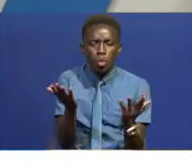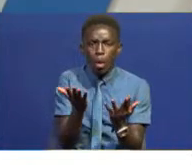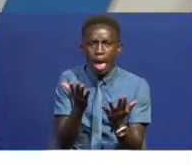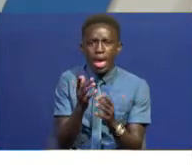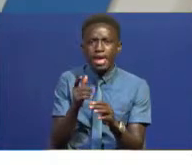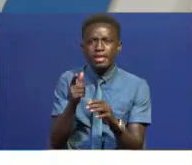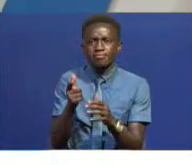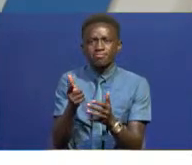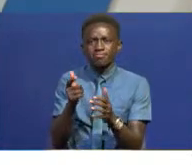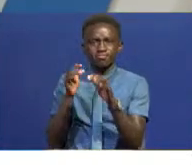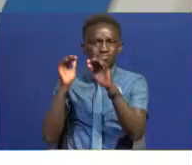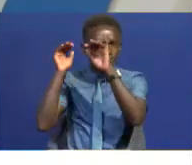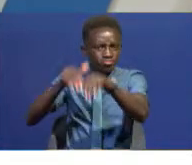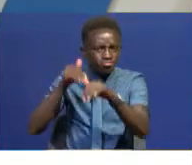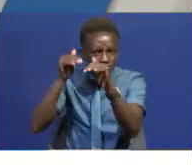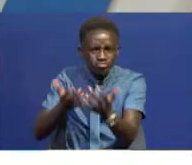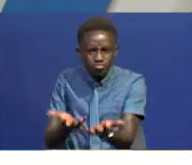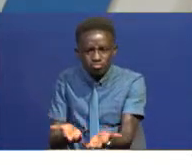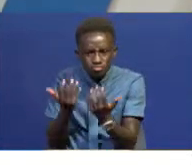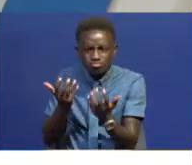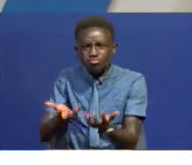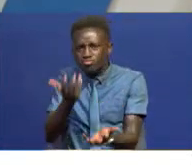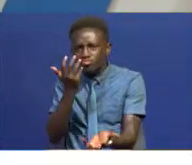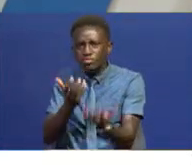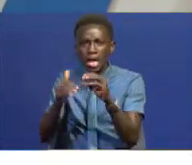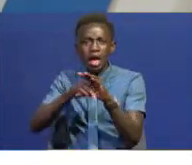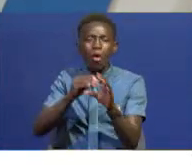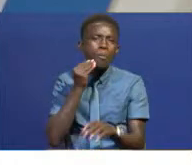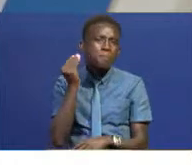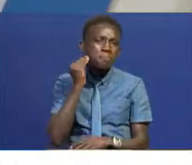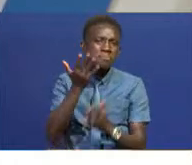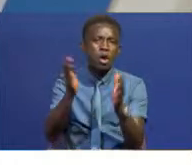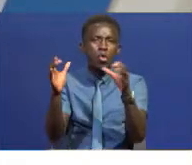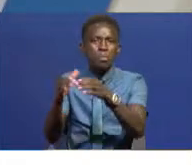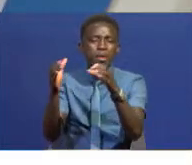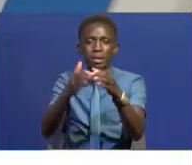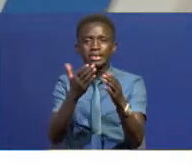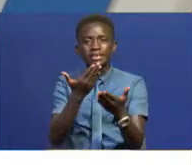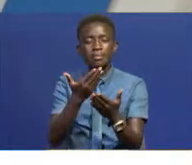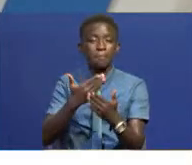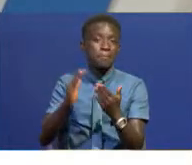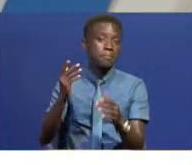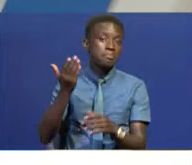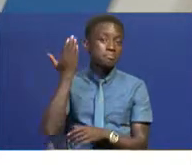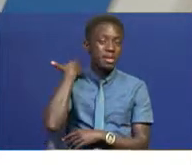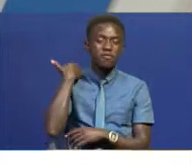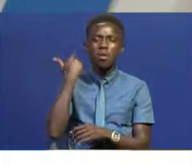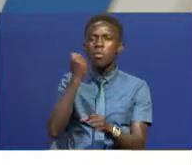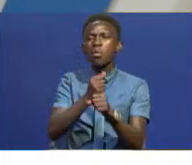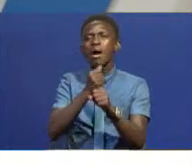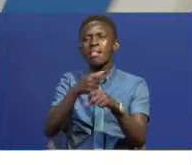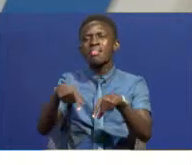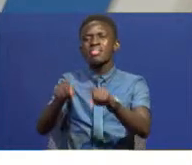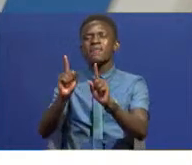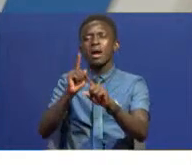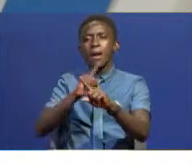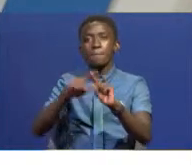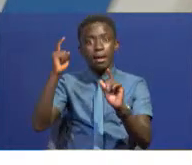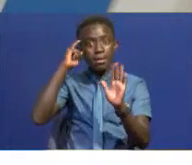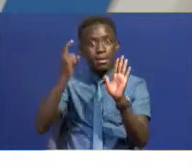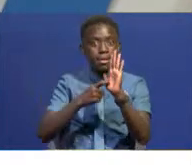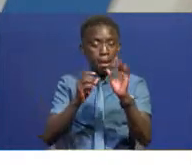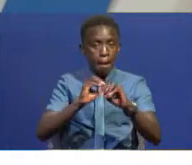community. Essentially, they used to just operate. They were not recognized by the government. This government in October last